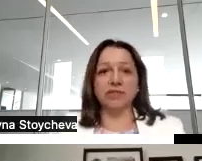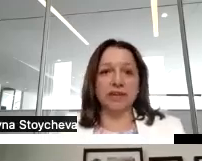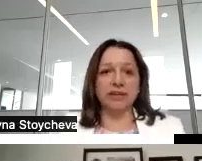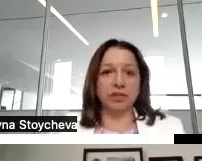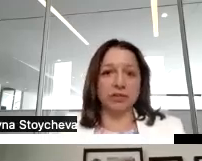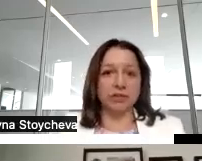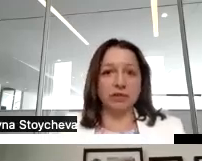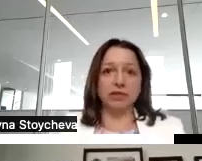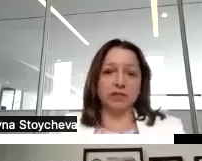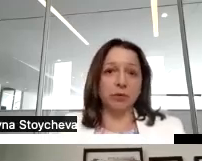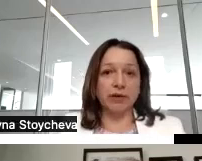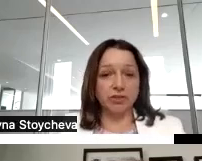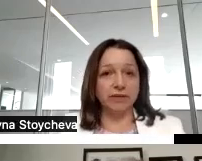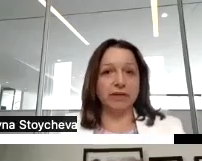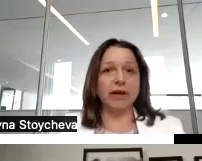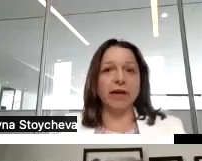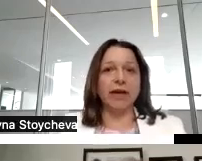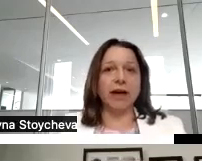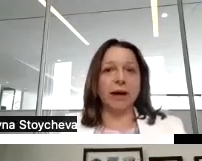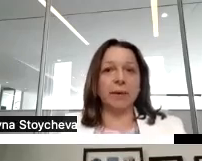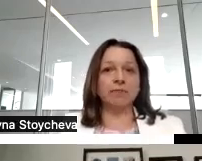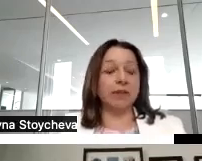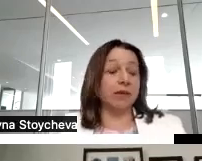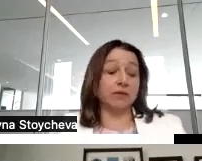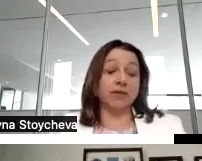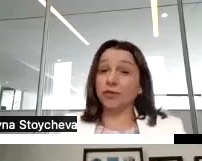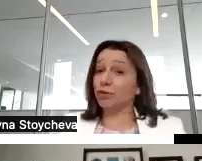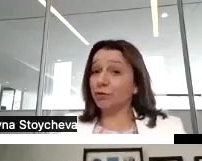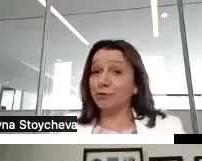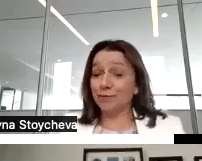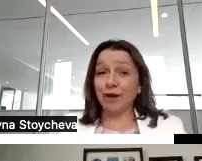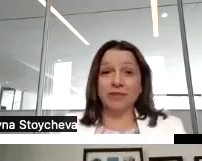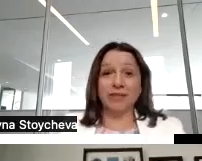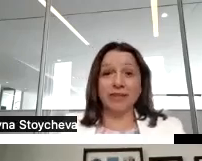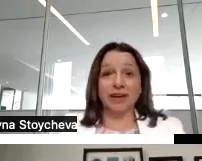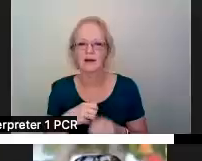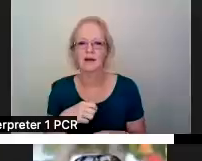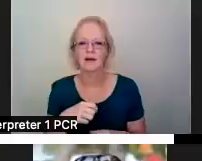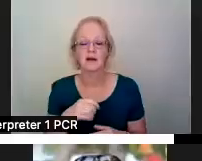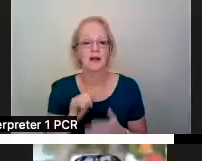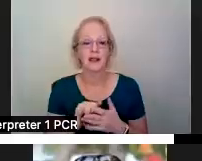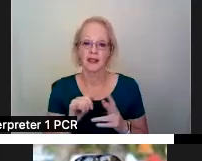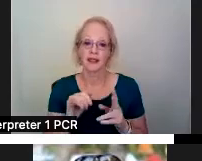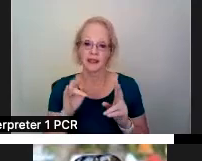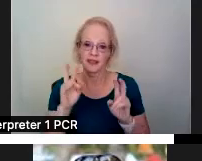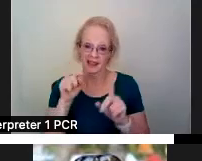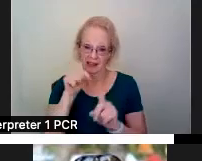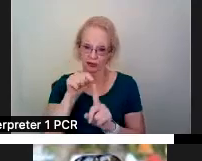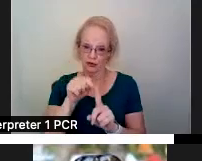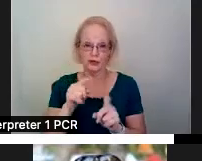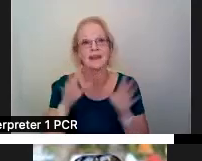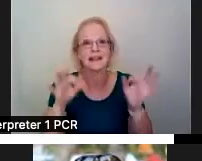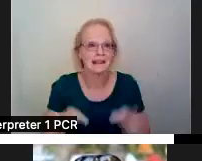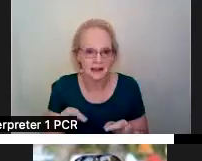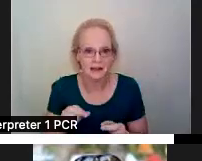the presentations really support each other. The issue, obviously, and the decisions that people have to